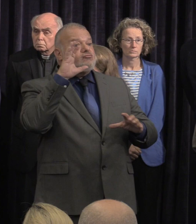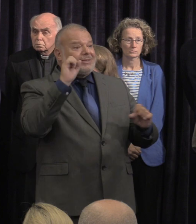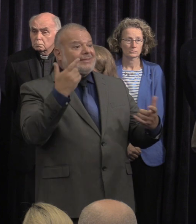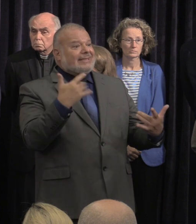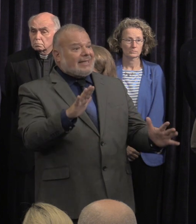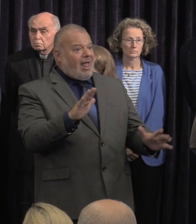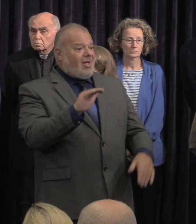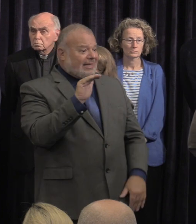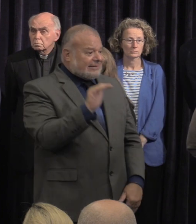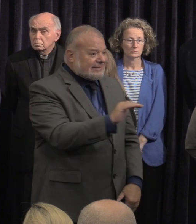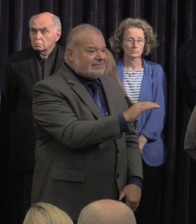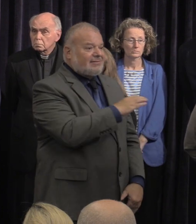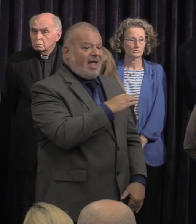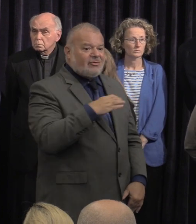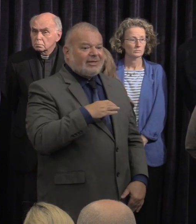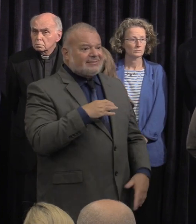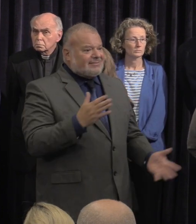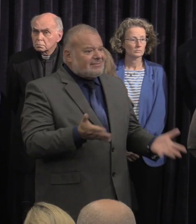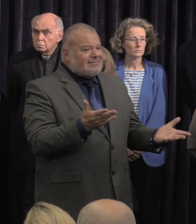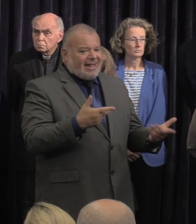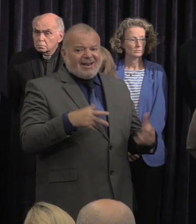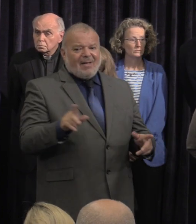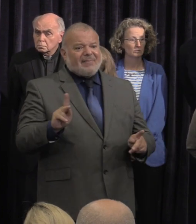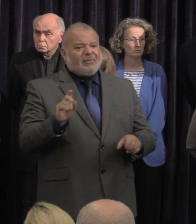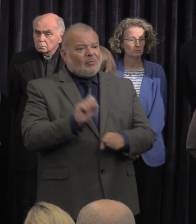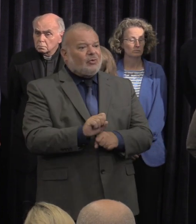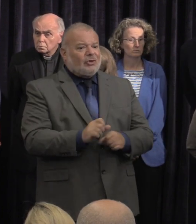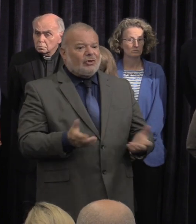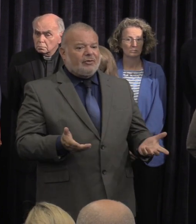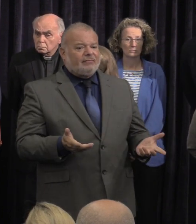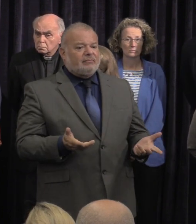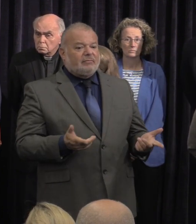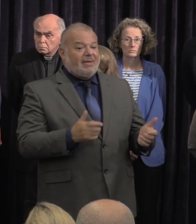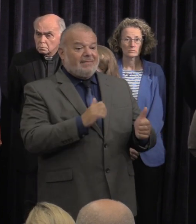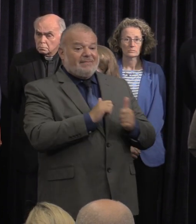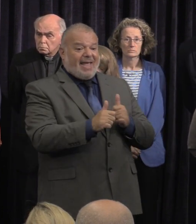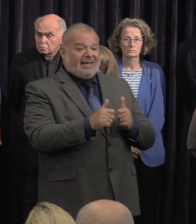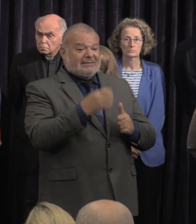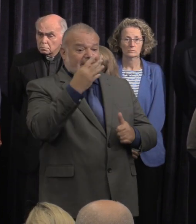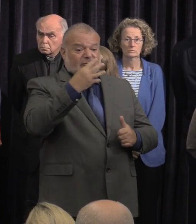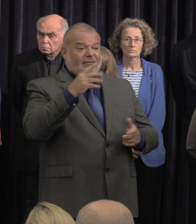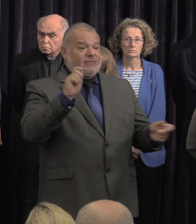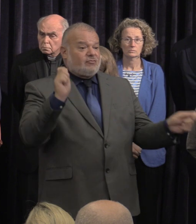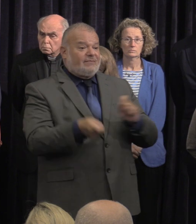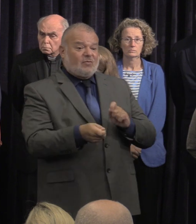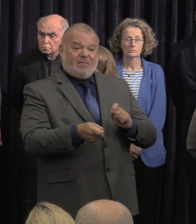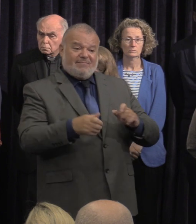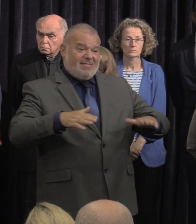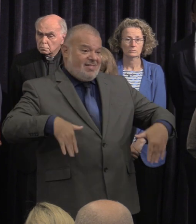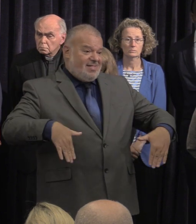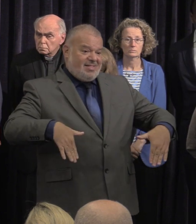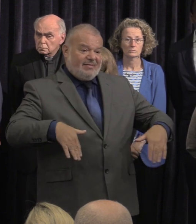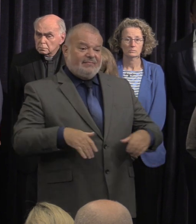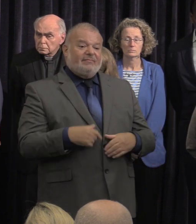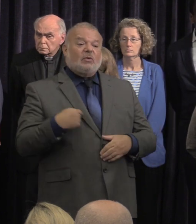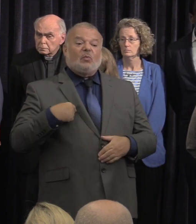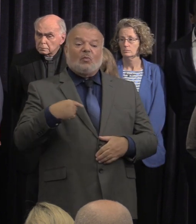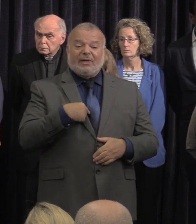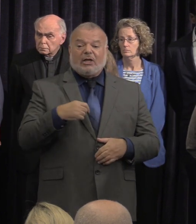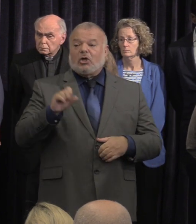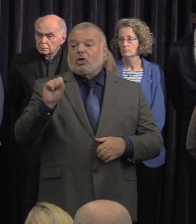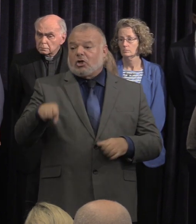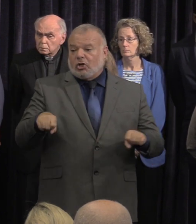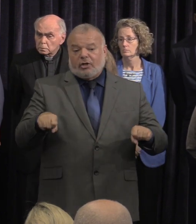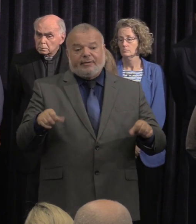the kind of immigration reform that would be most beneficial to our country, our economy, and so forth. So in the face